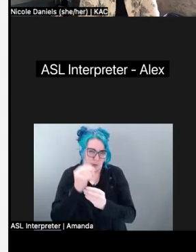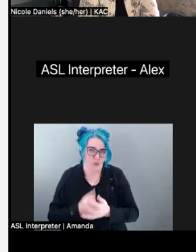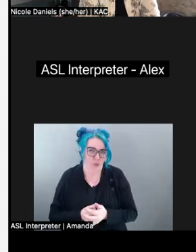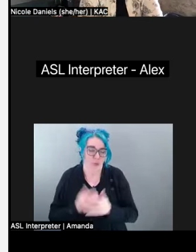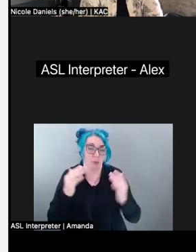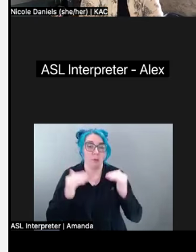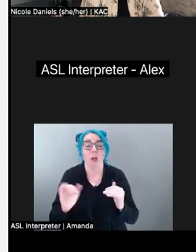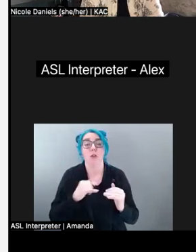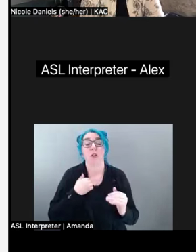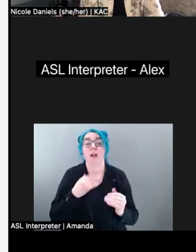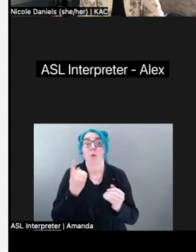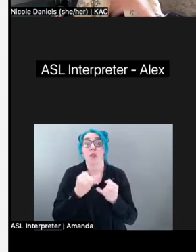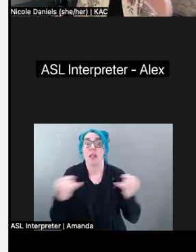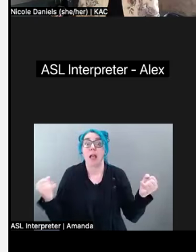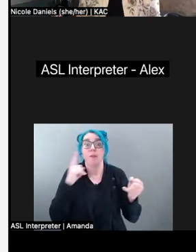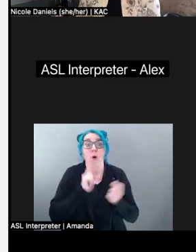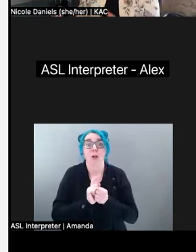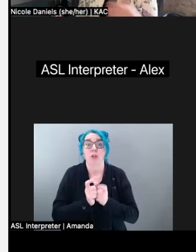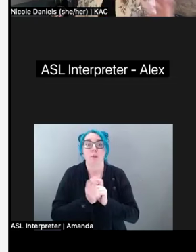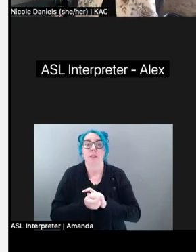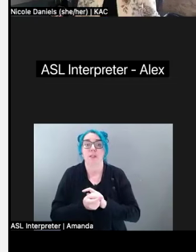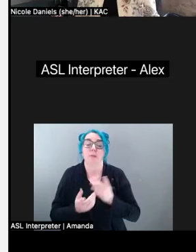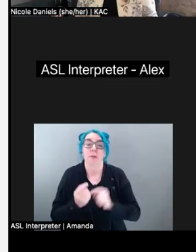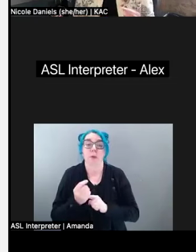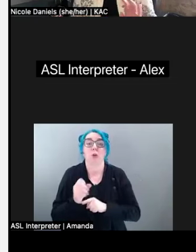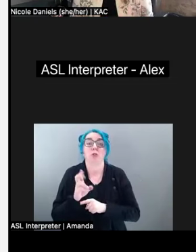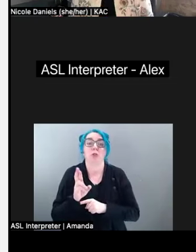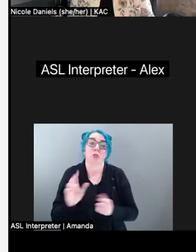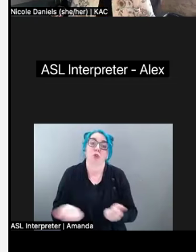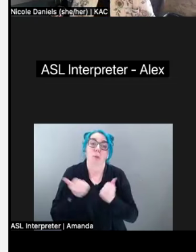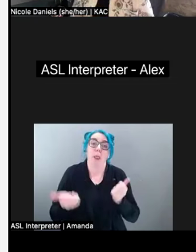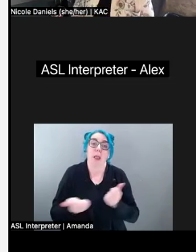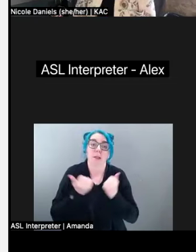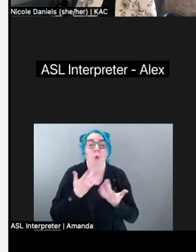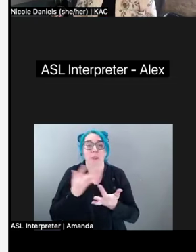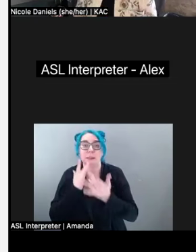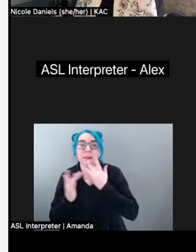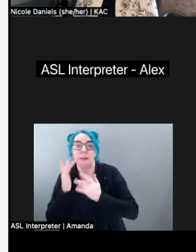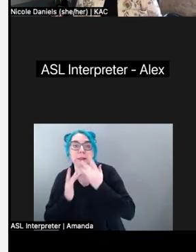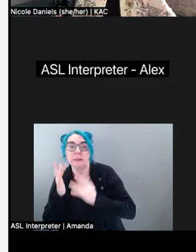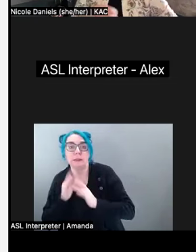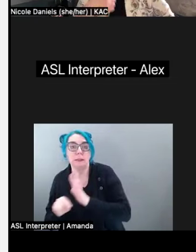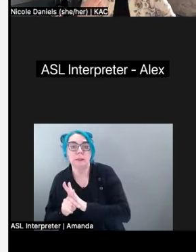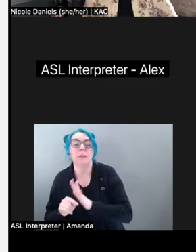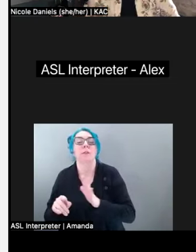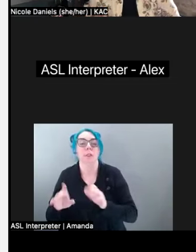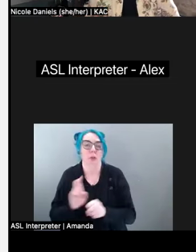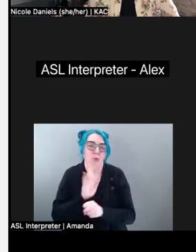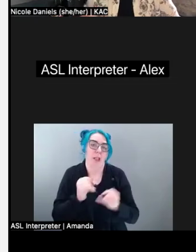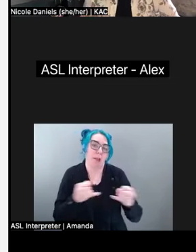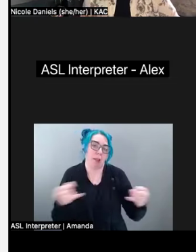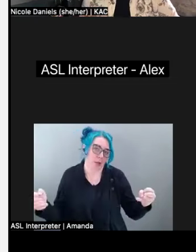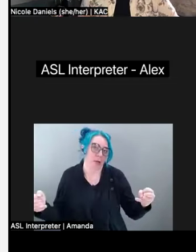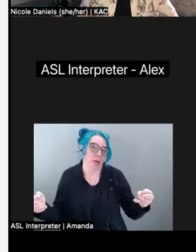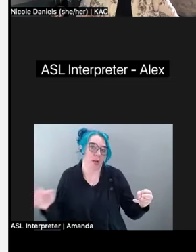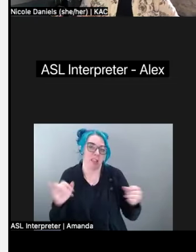affecting your surplus or deficit. So if you have an interfund transfer or anything else that needs to be added in there, you can utilize that line and make sure that you provide